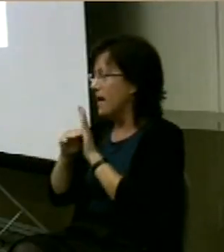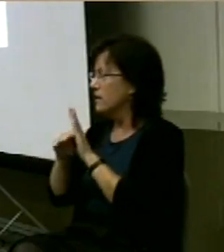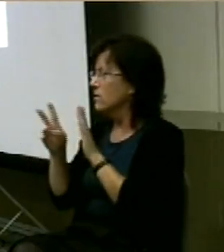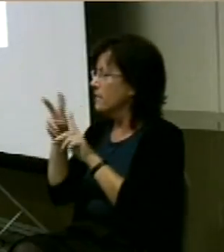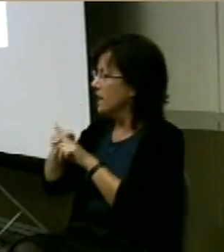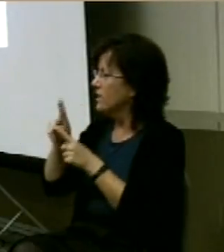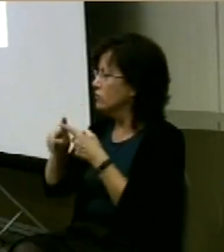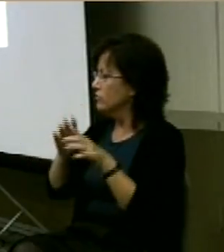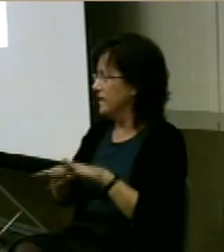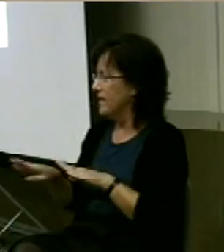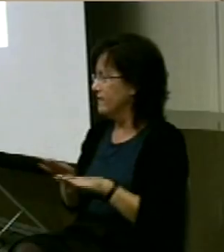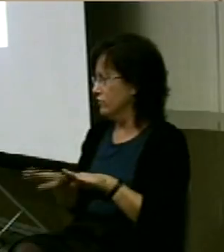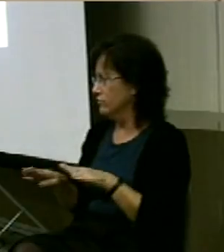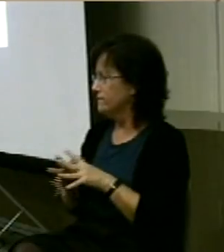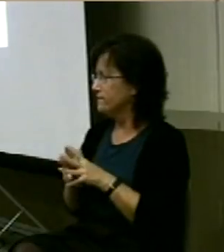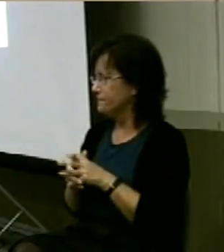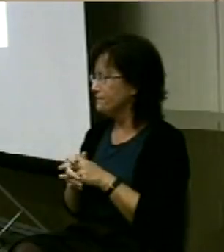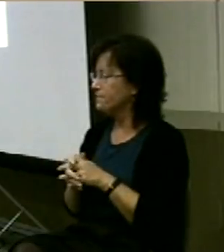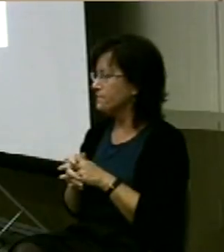behavior.